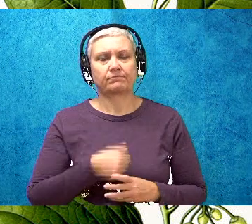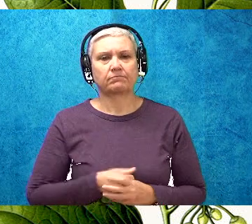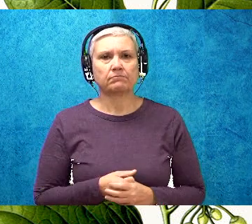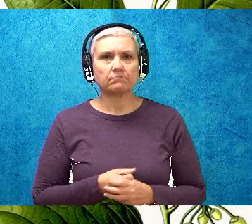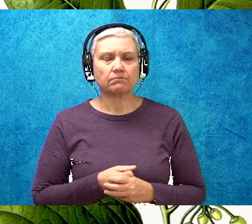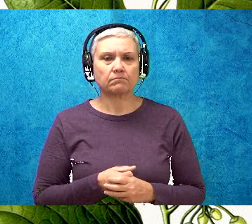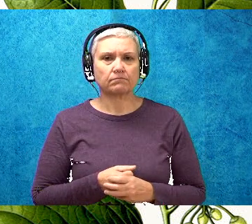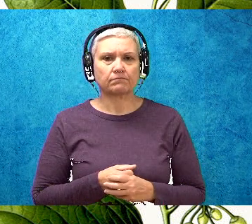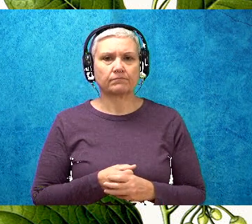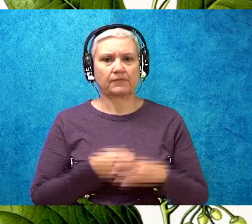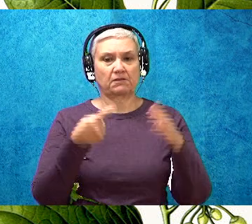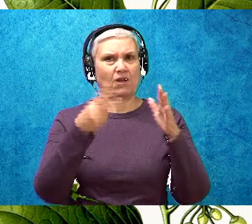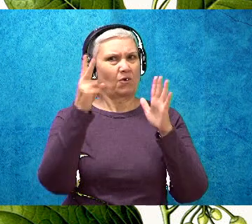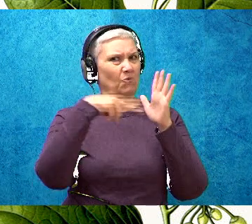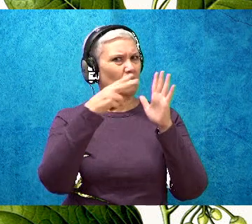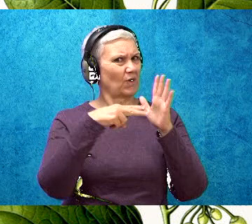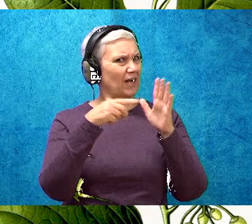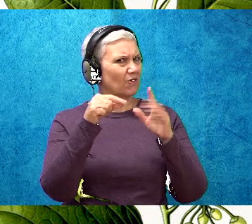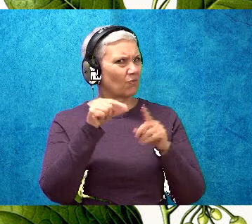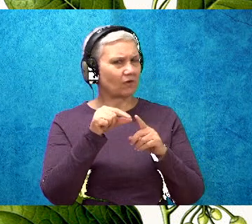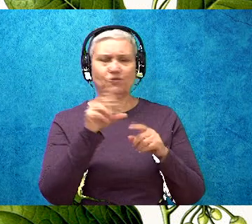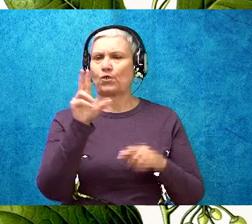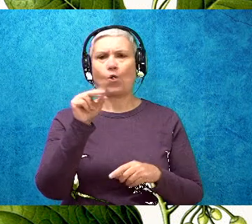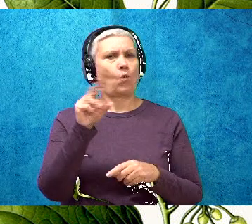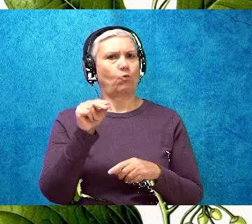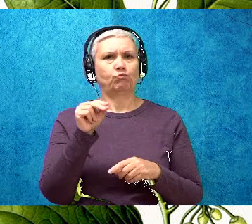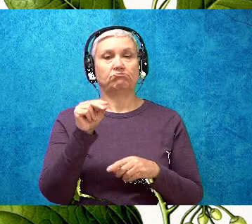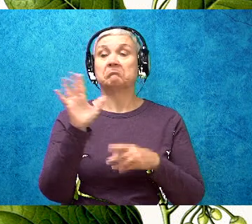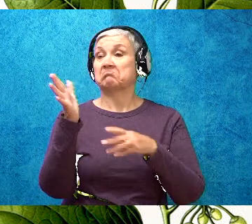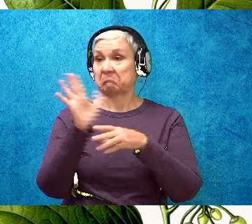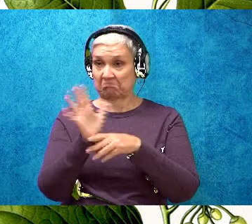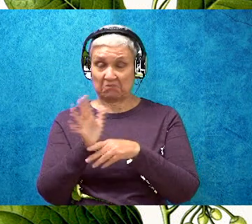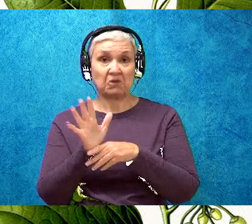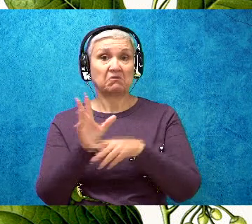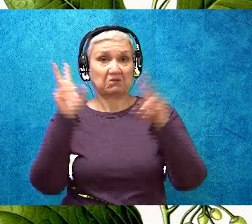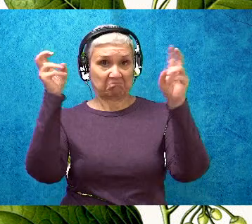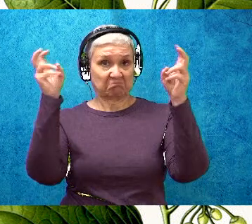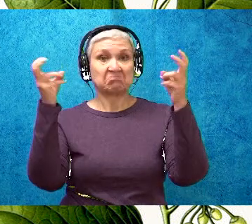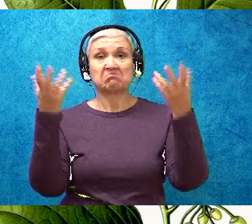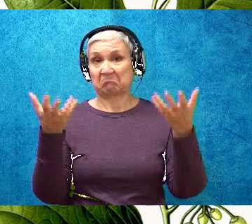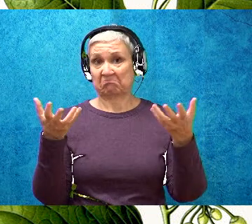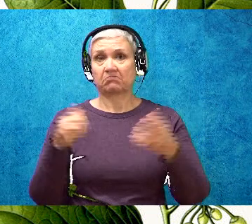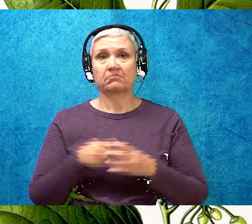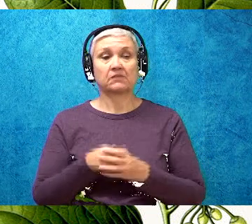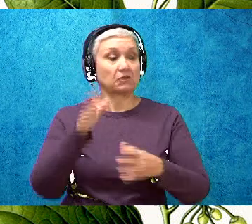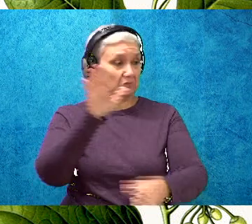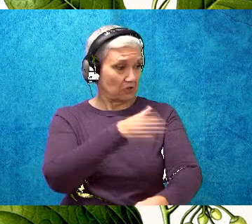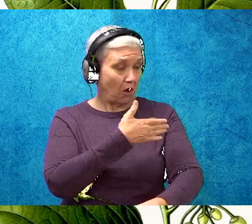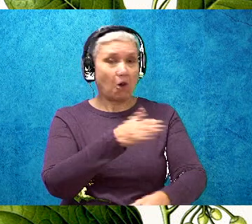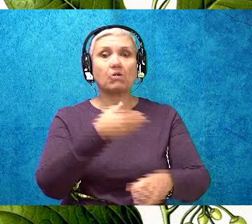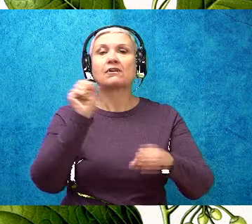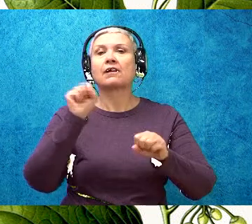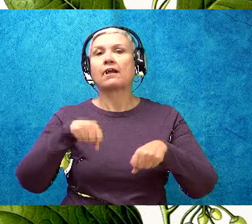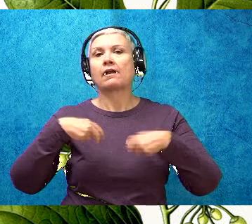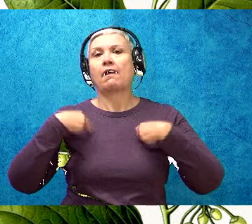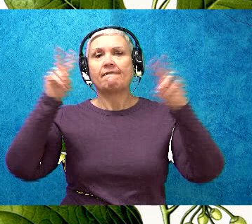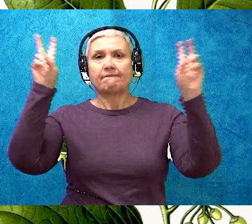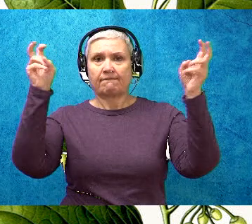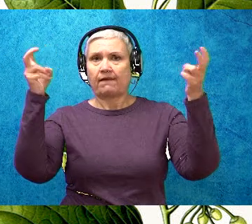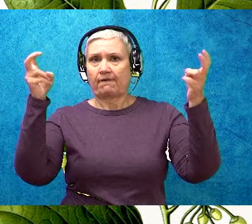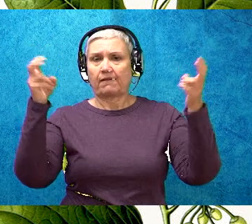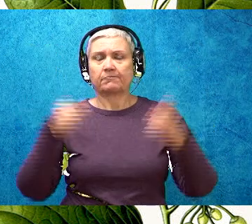work? Absolutely not. You can have theme in a movie. You can have theme in a song. And so